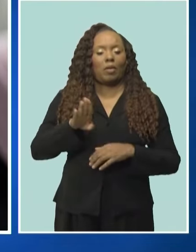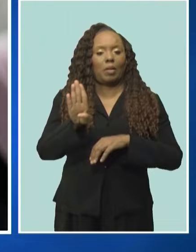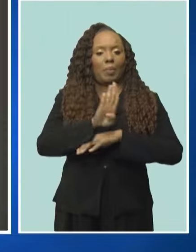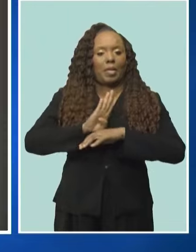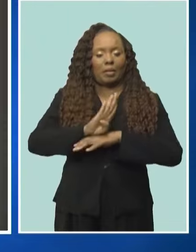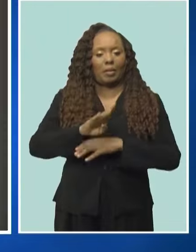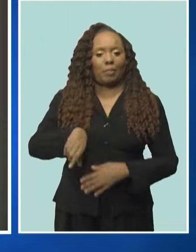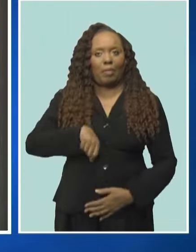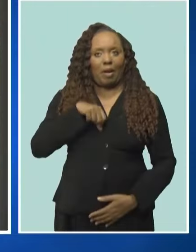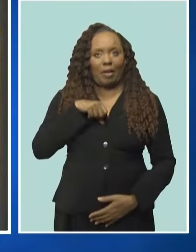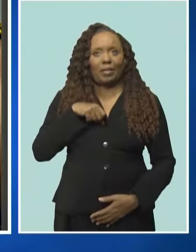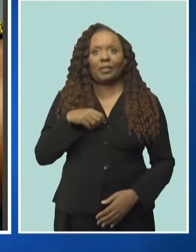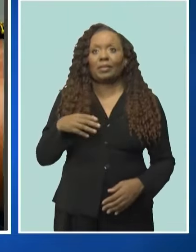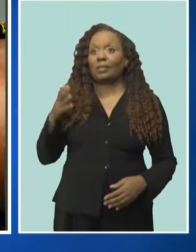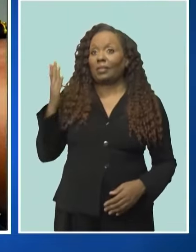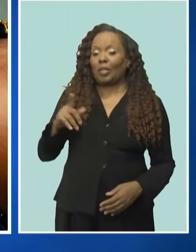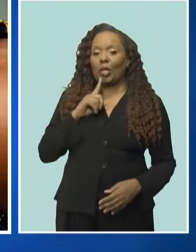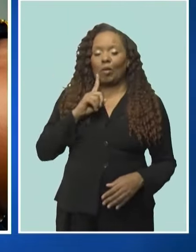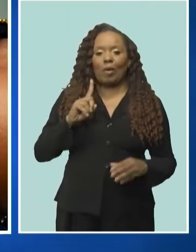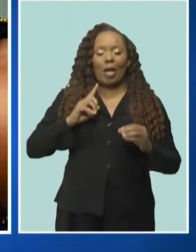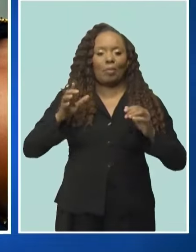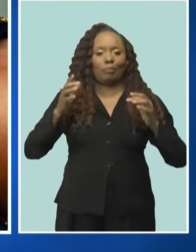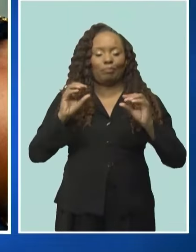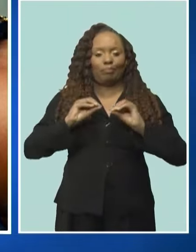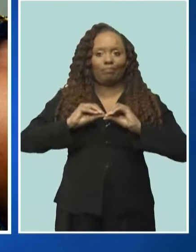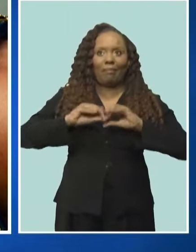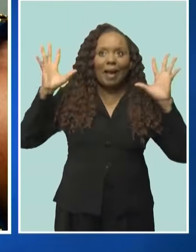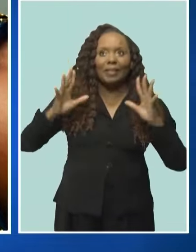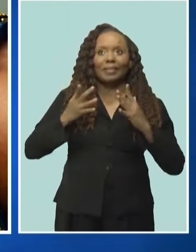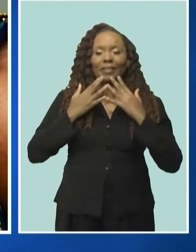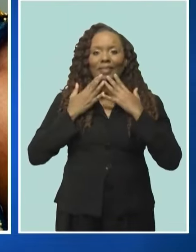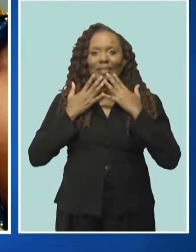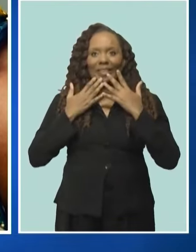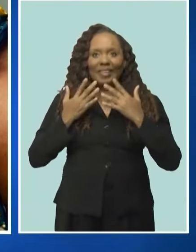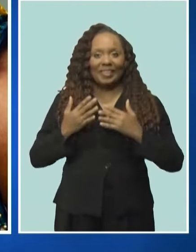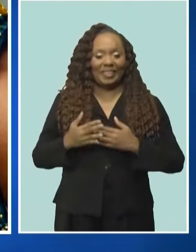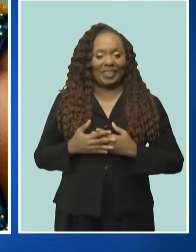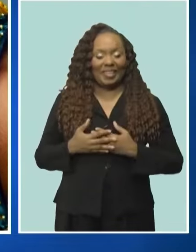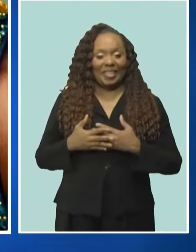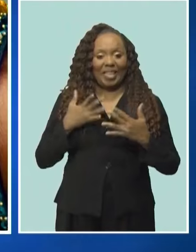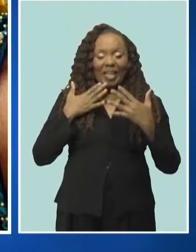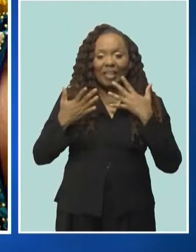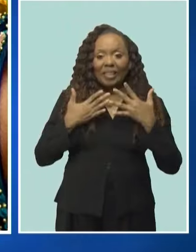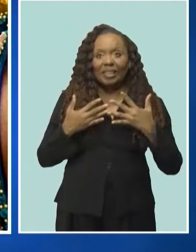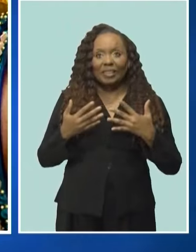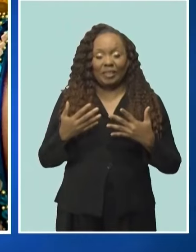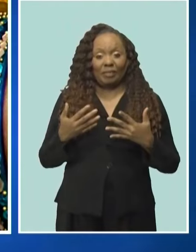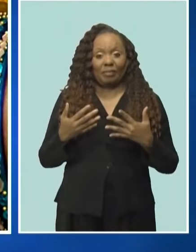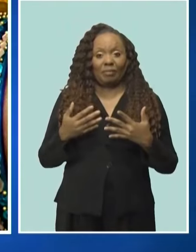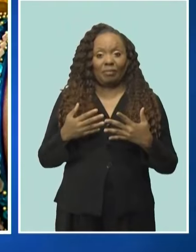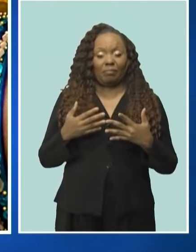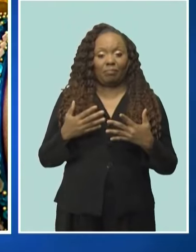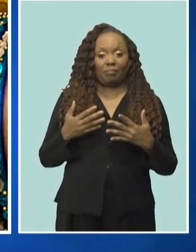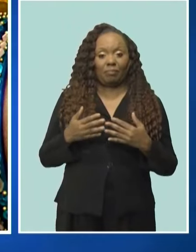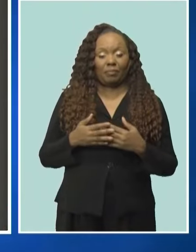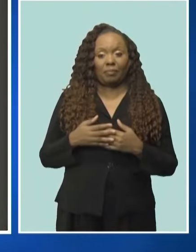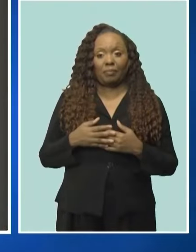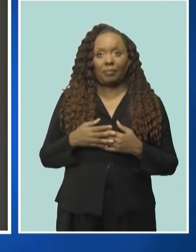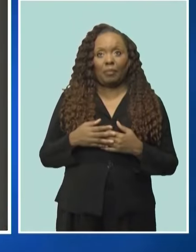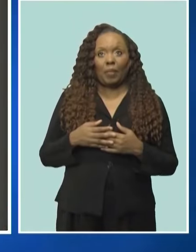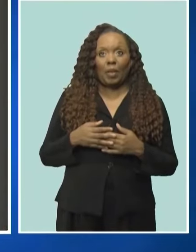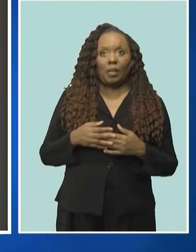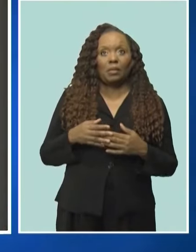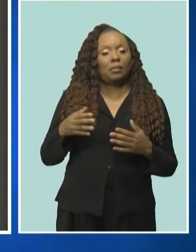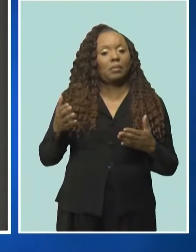you'll see that the palette is extremely vibrant because I find a lot of people are going after what it is that they want, whether that